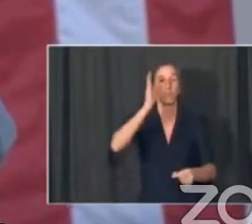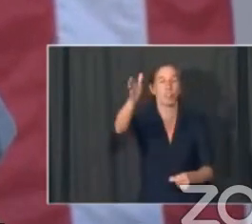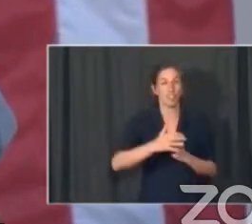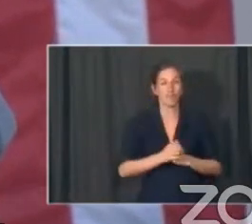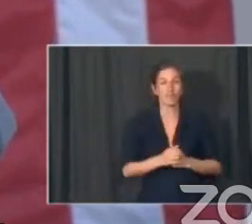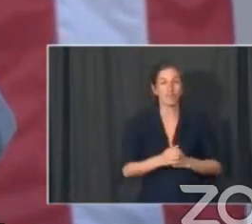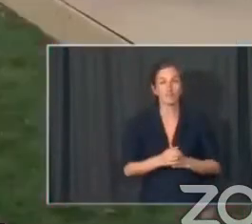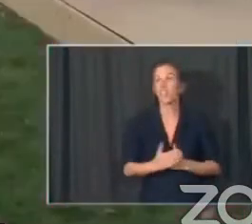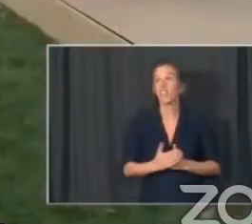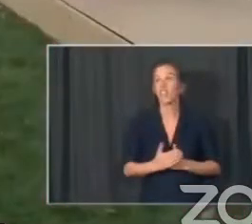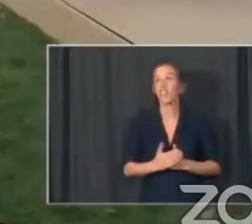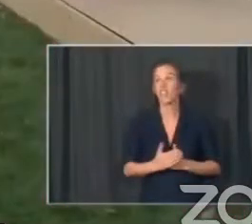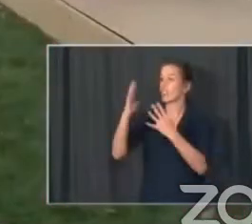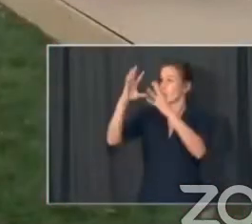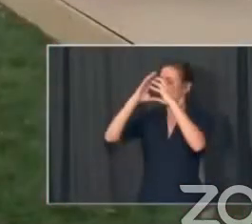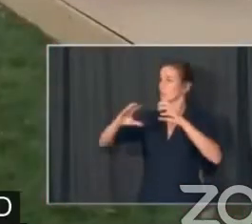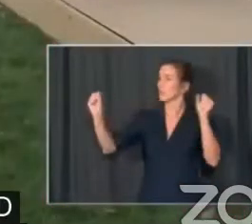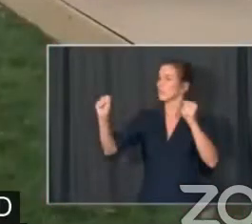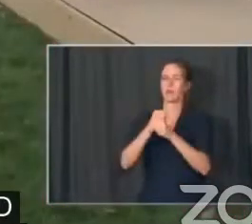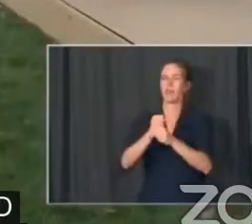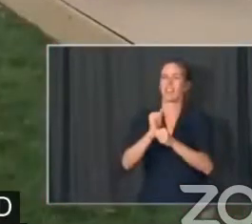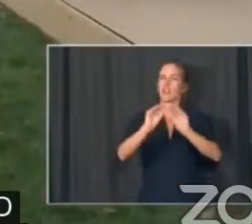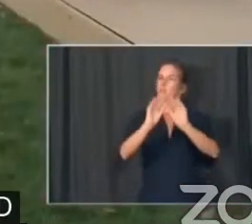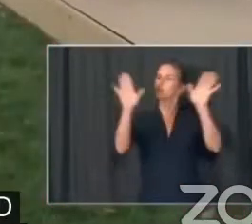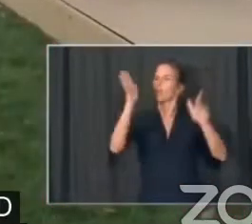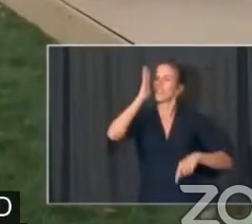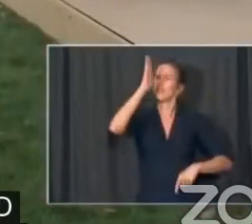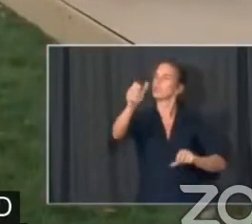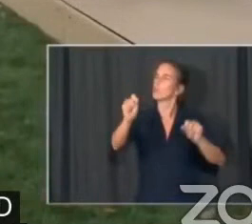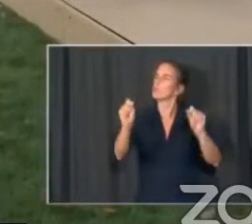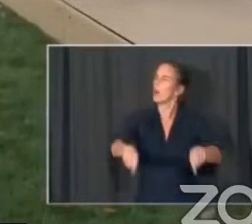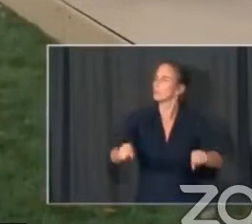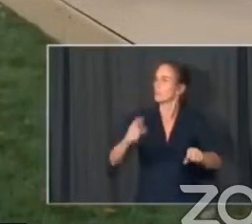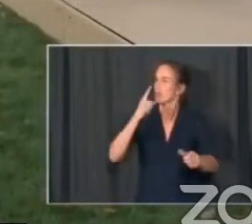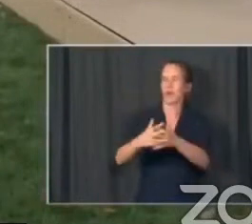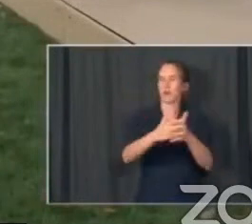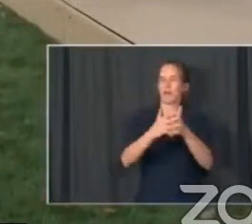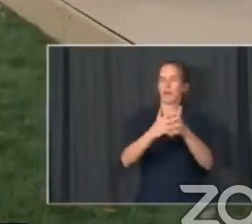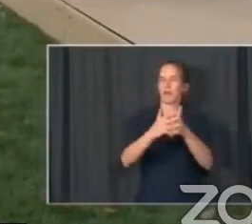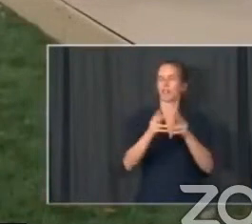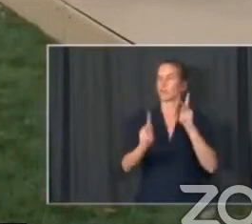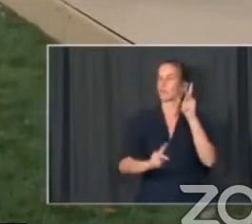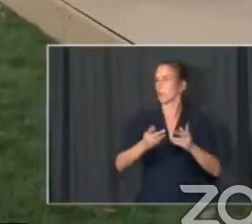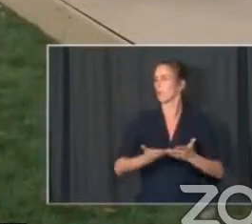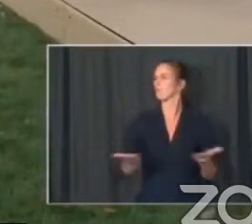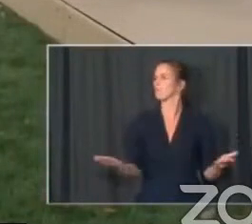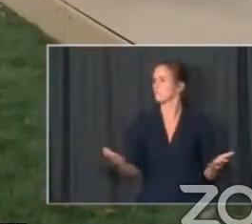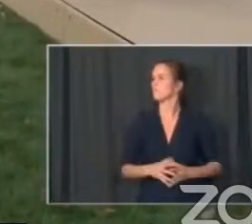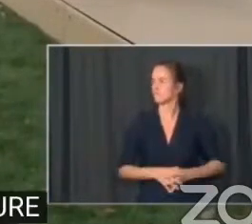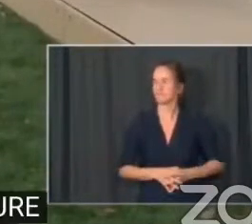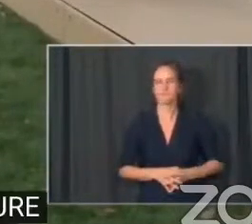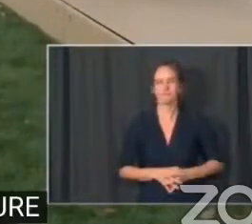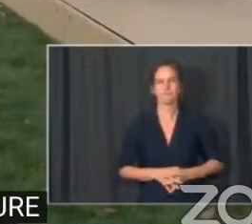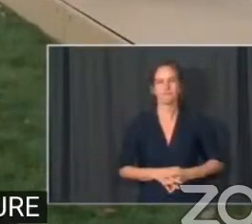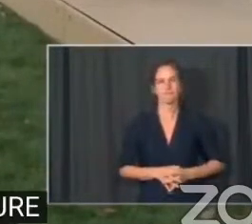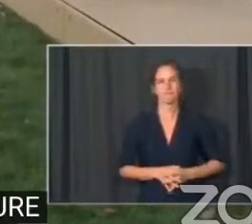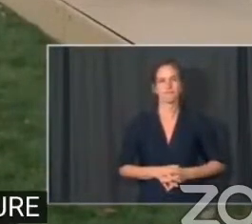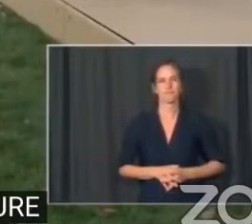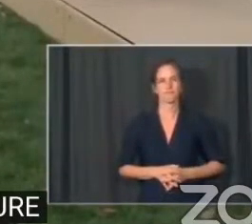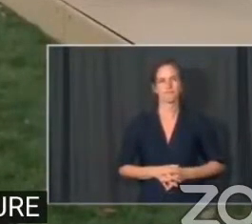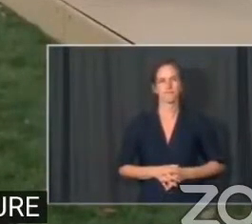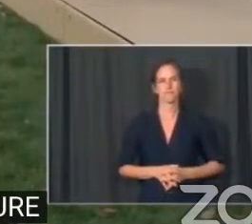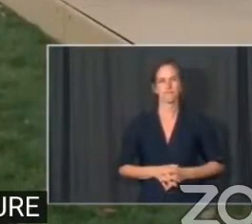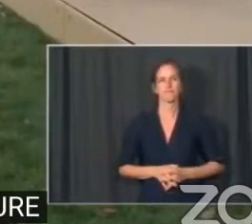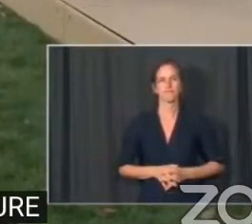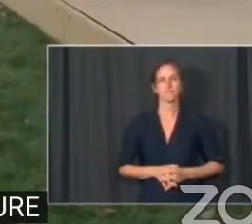for making Así that que el futuro very está adelante. bright Muchísimas future gracias possible for the American people. y trabajaremos por nuestras comunidades. Gracias, señor presidente.